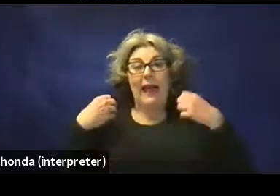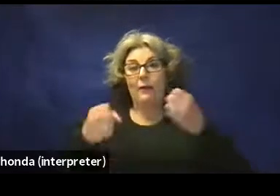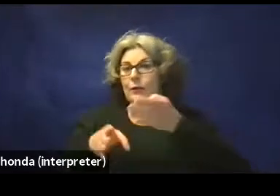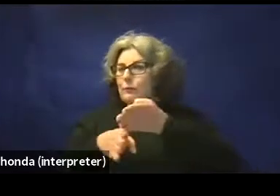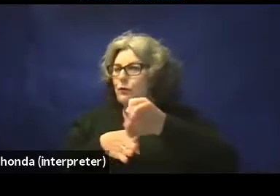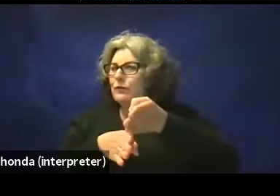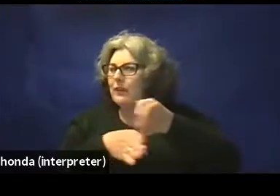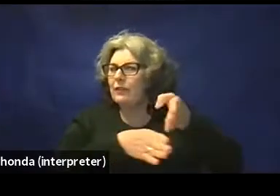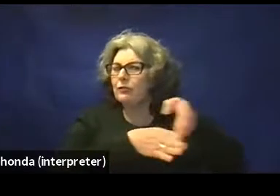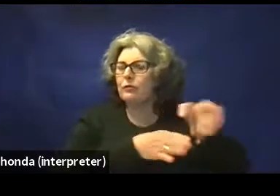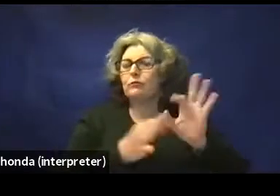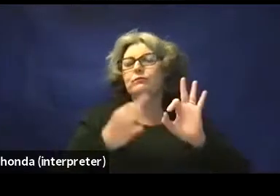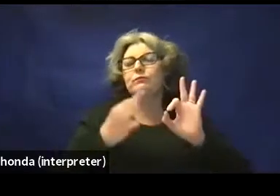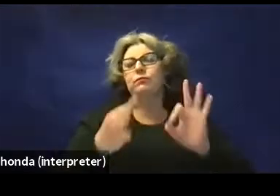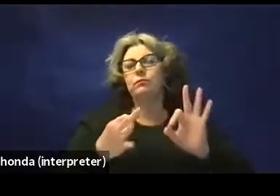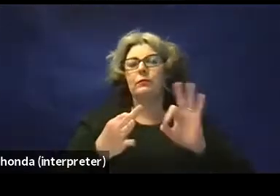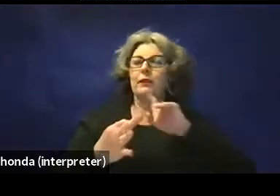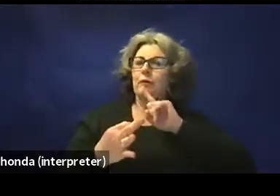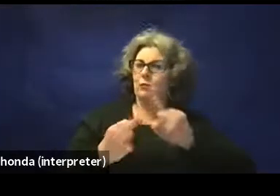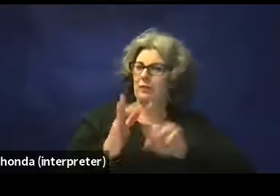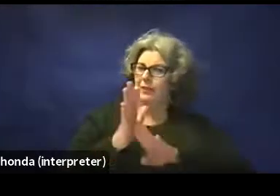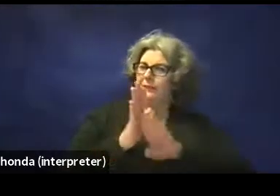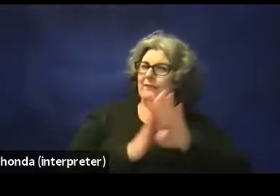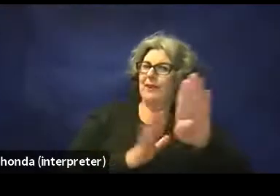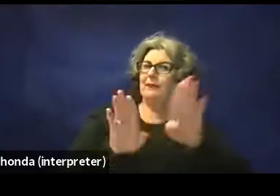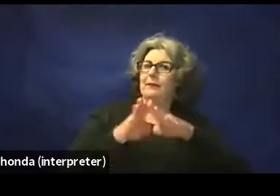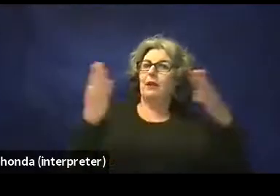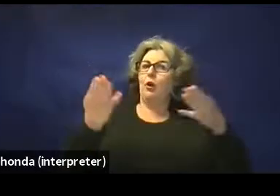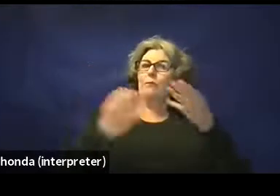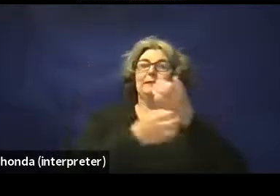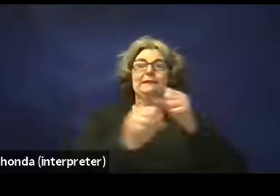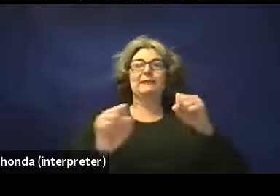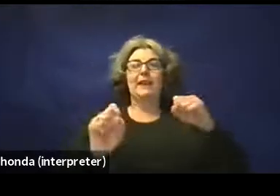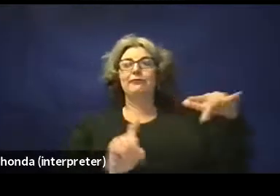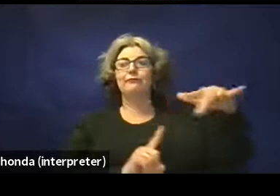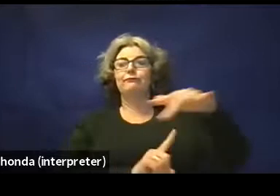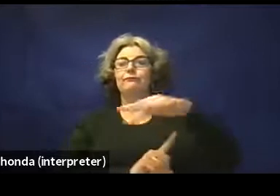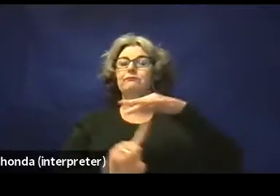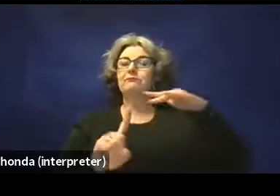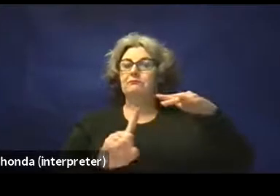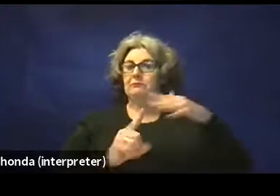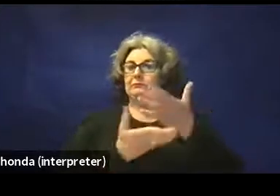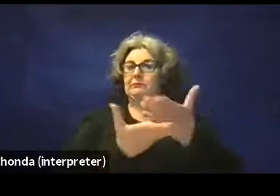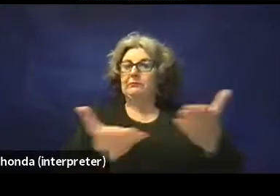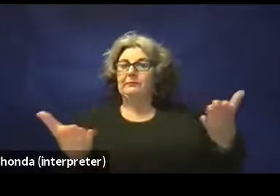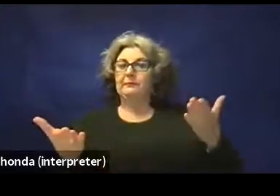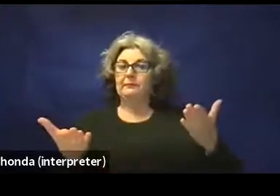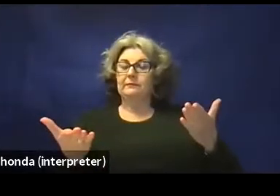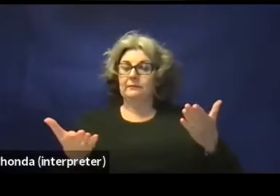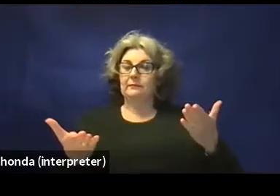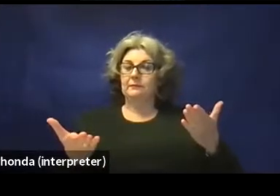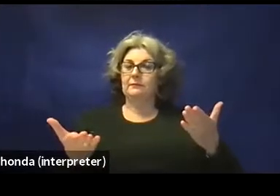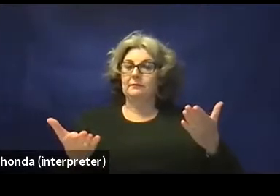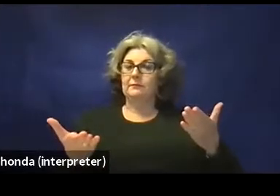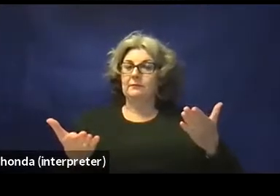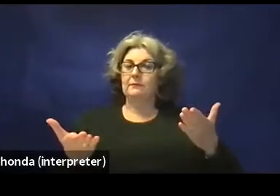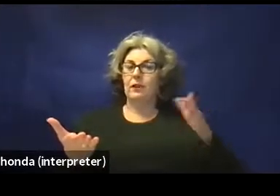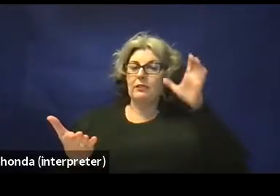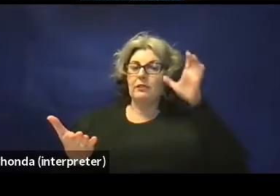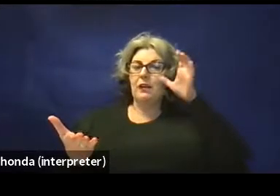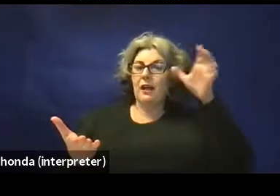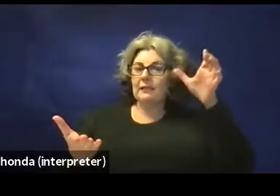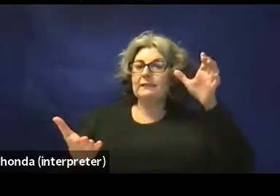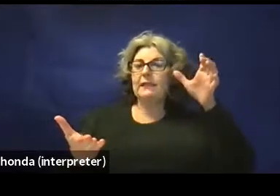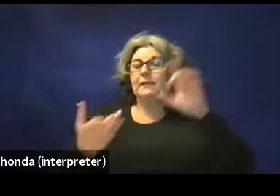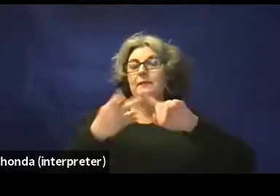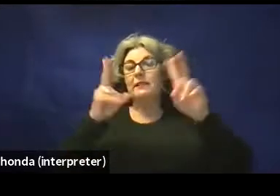professions. It just really creates an open, safe environment when you put those types of concepts